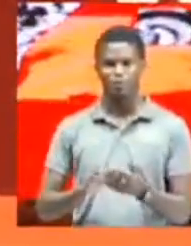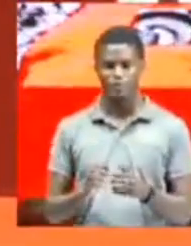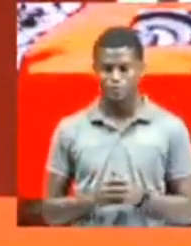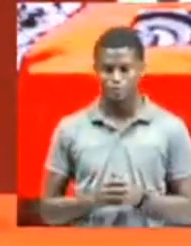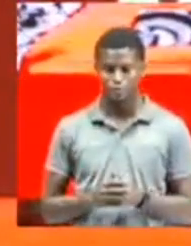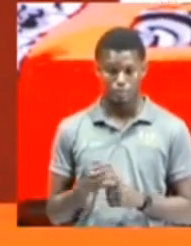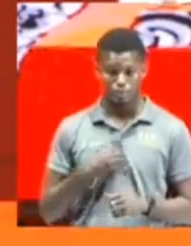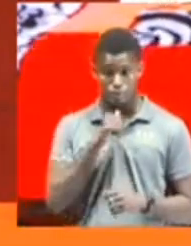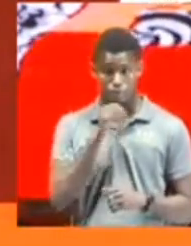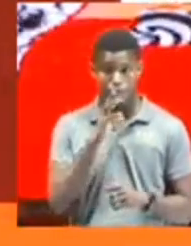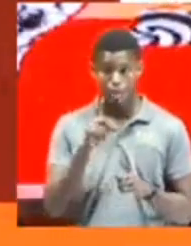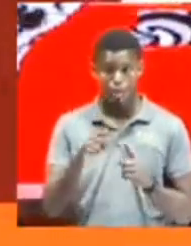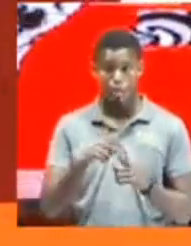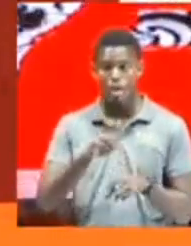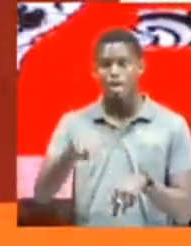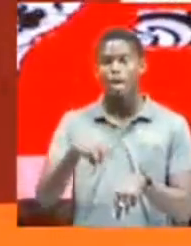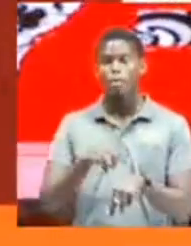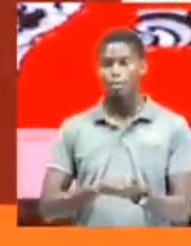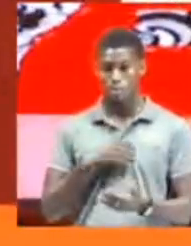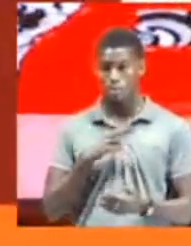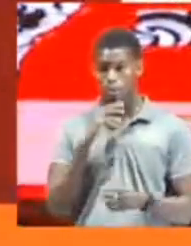about John Wick.